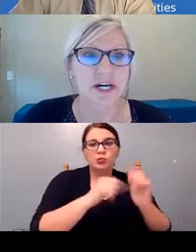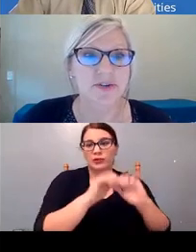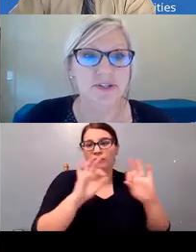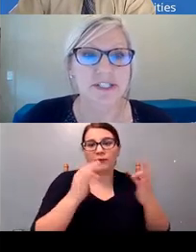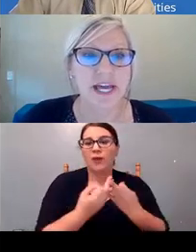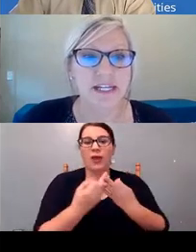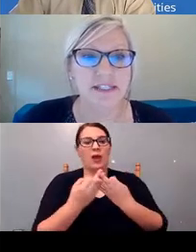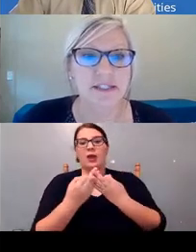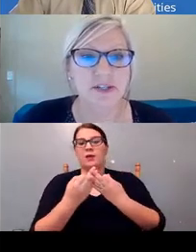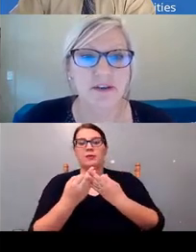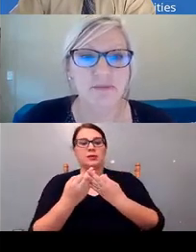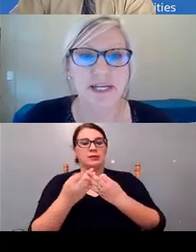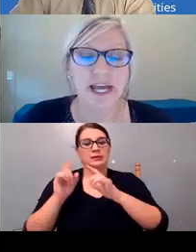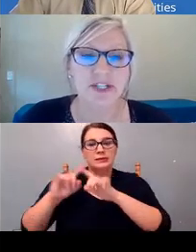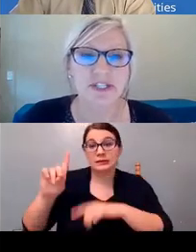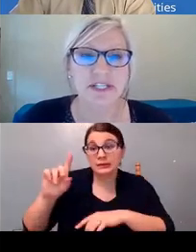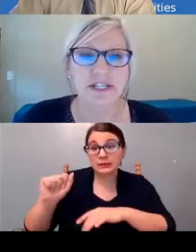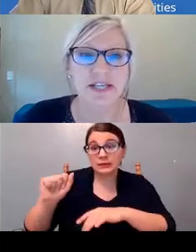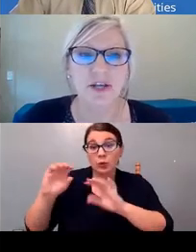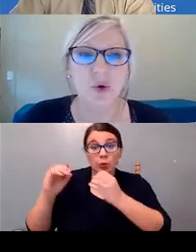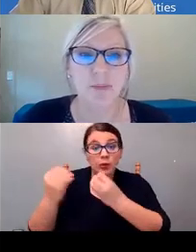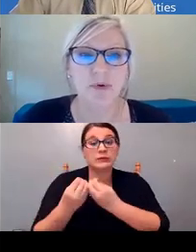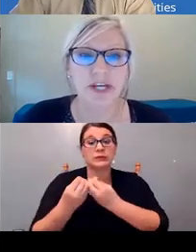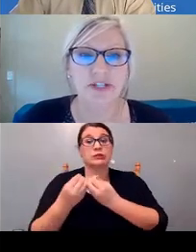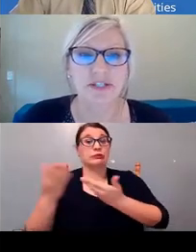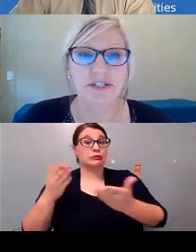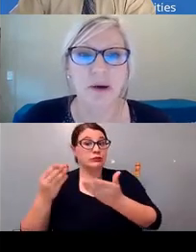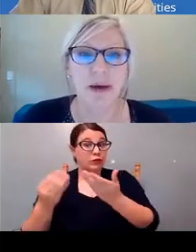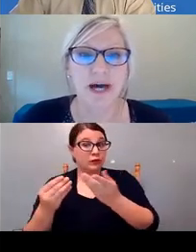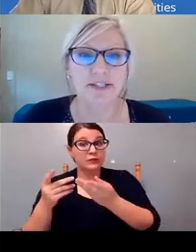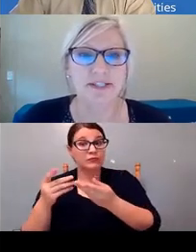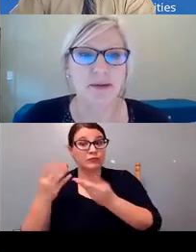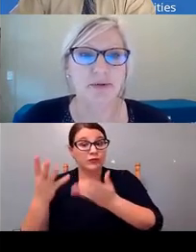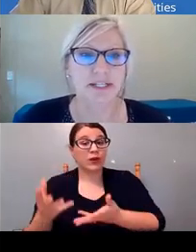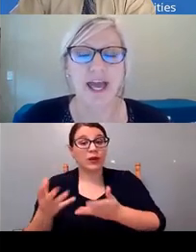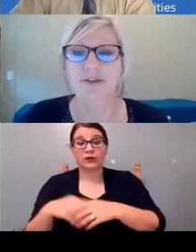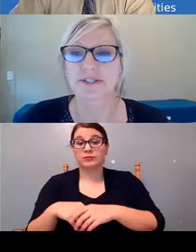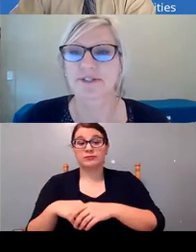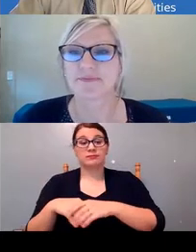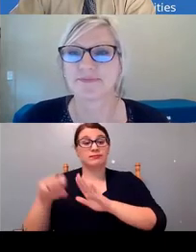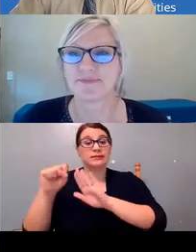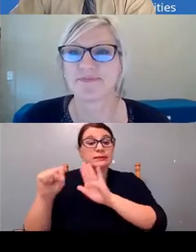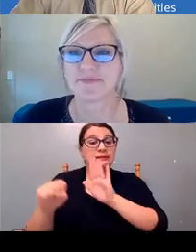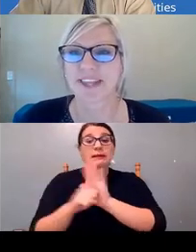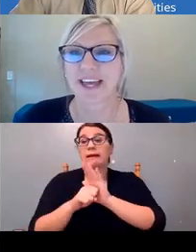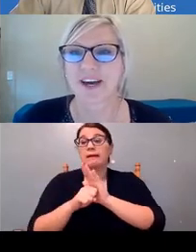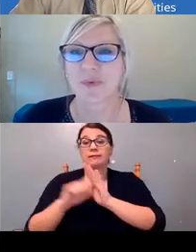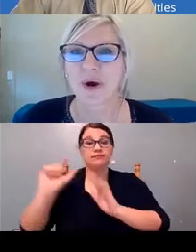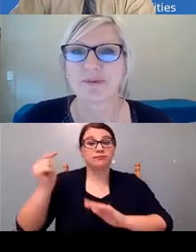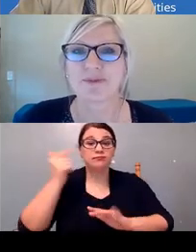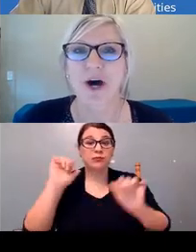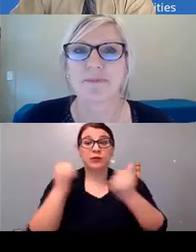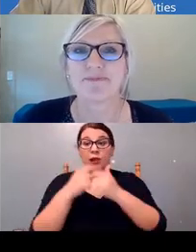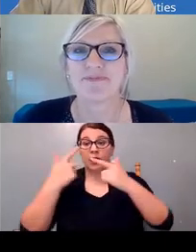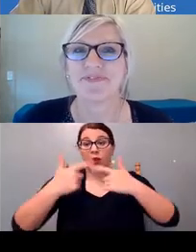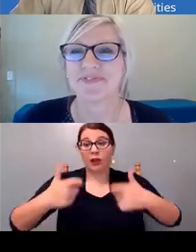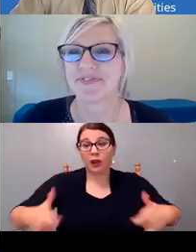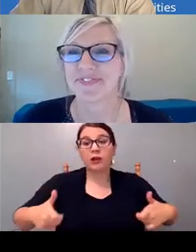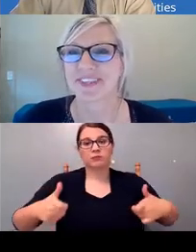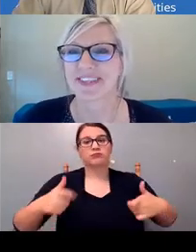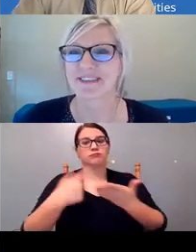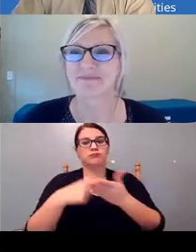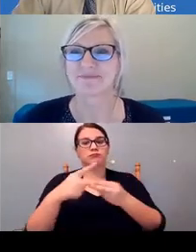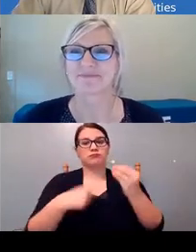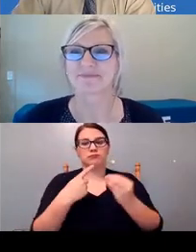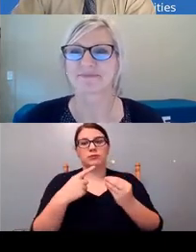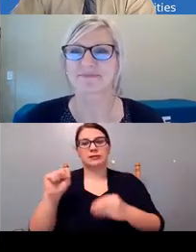providers, other states, government agencies, and corporations about stable accounts. Welcome, Tom.